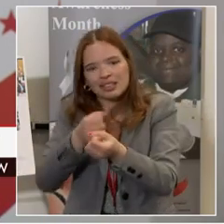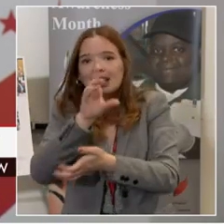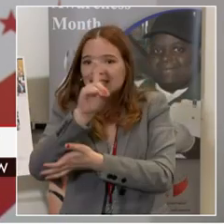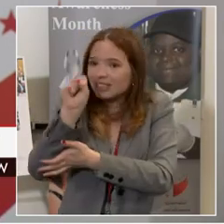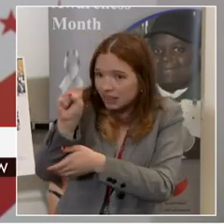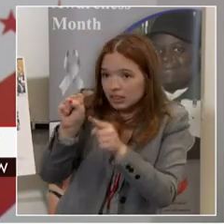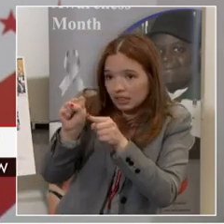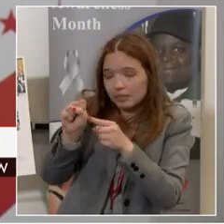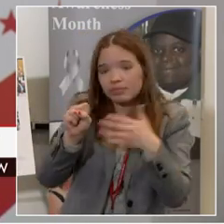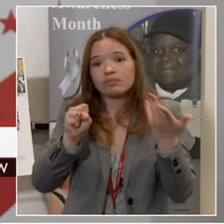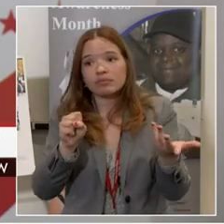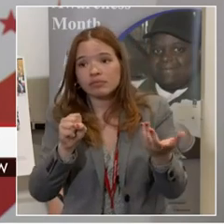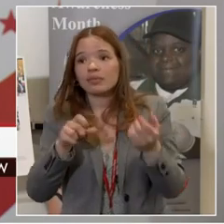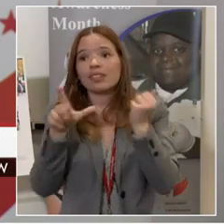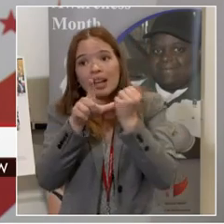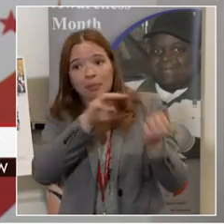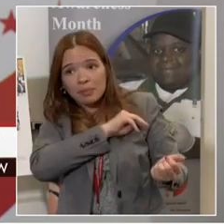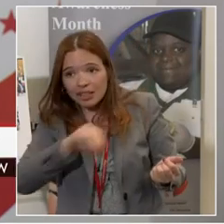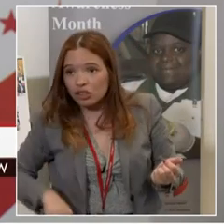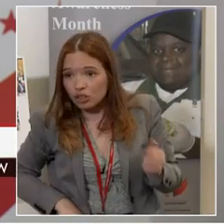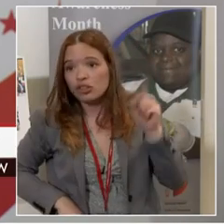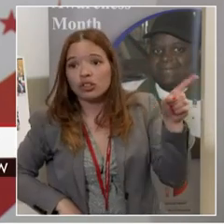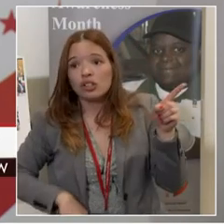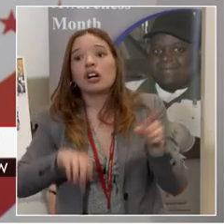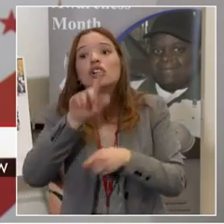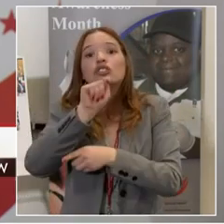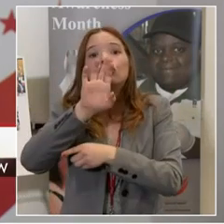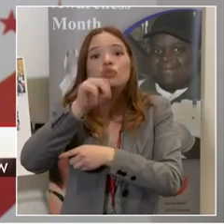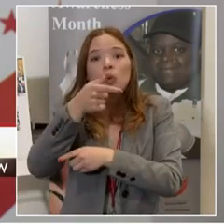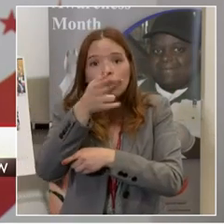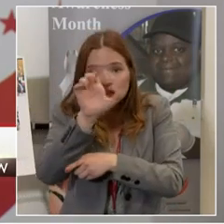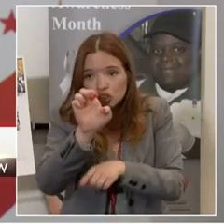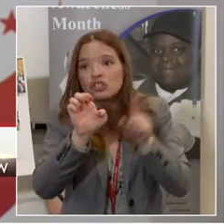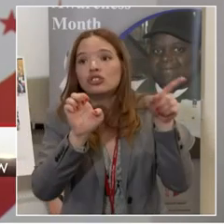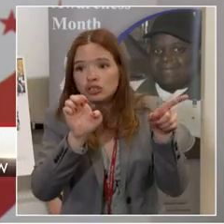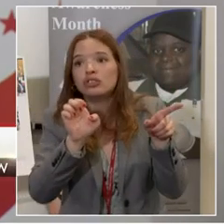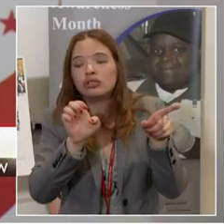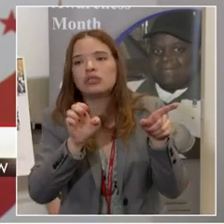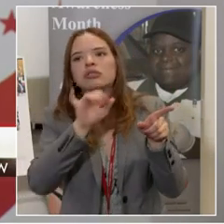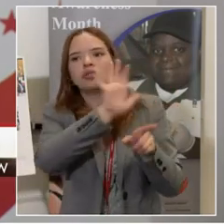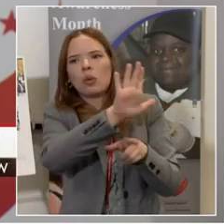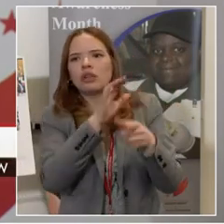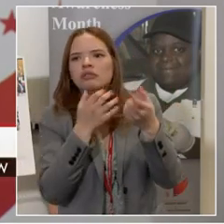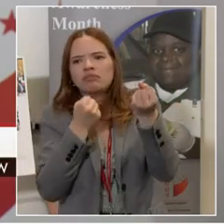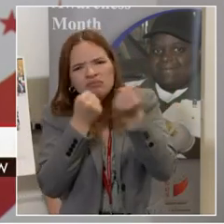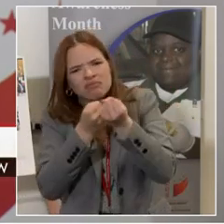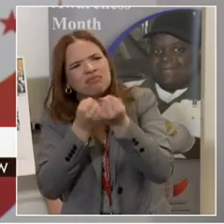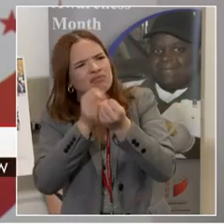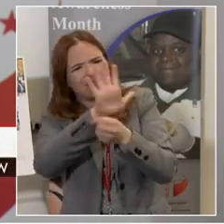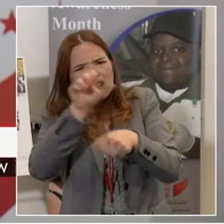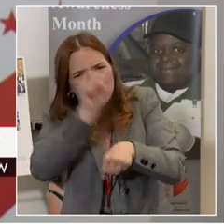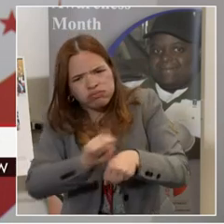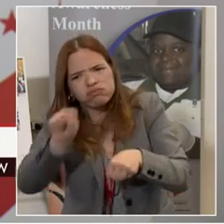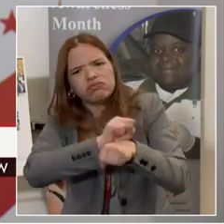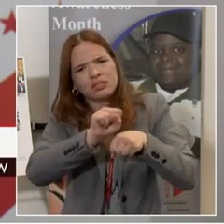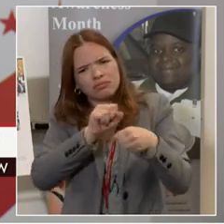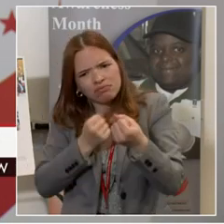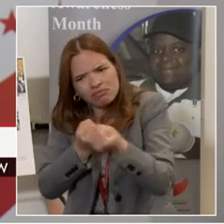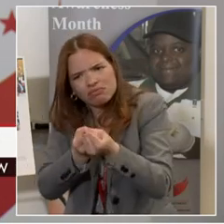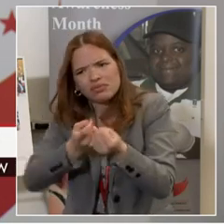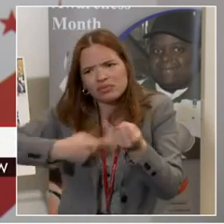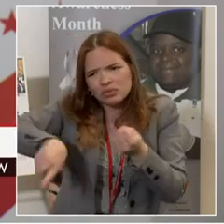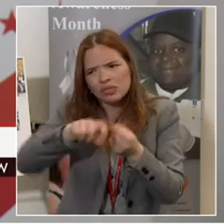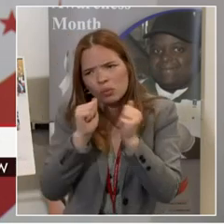his office represented, for the very, very hard work that we have done together to join